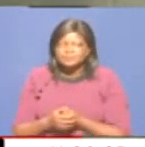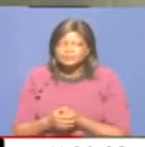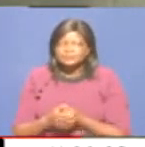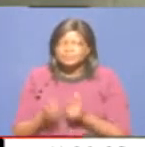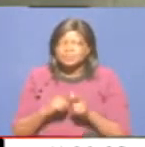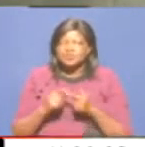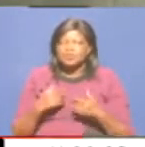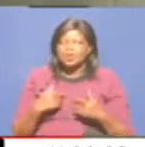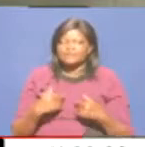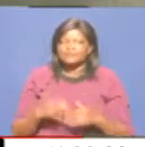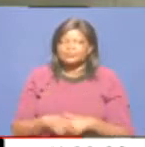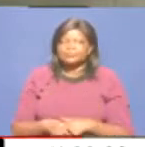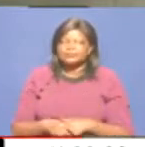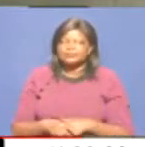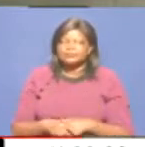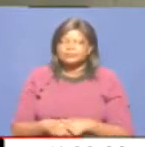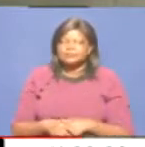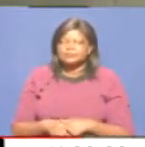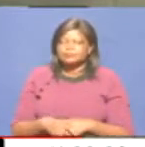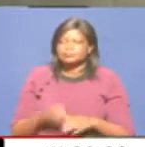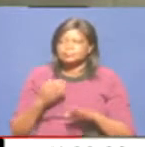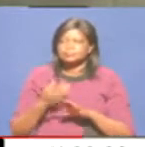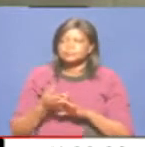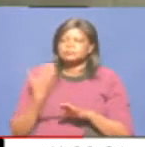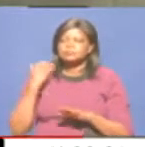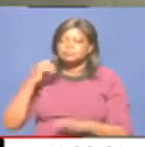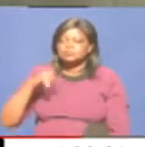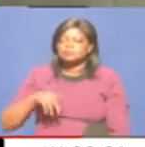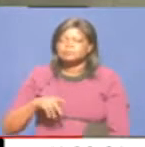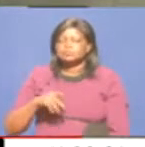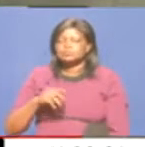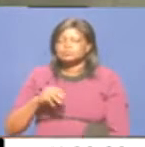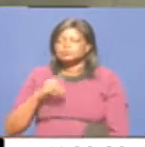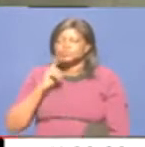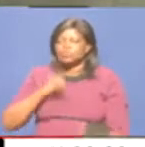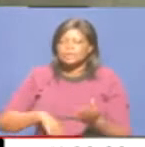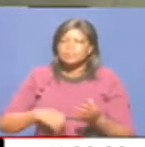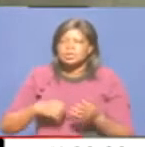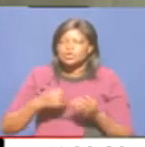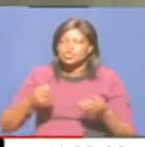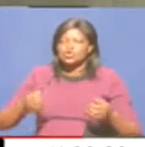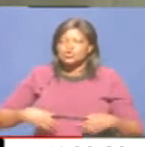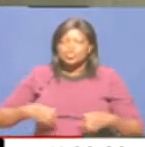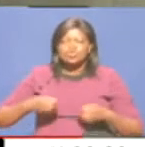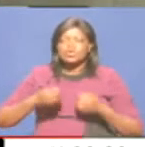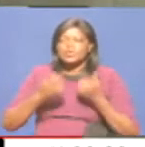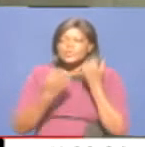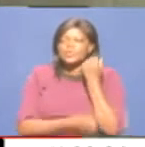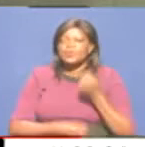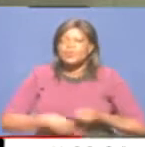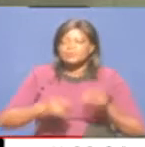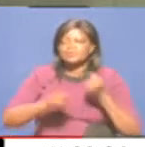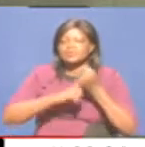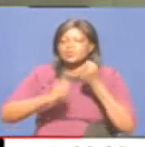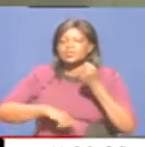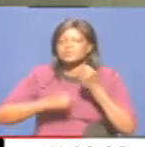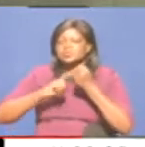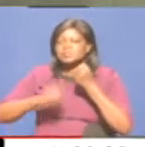even the former premier talking about a stipend of around 6,000 for vulnerable communities. Social